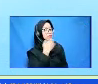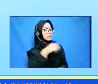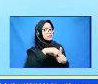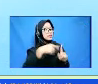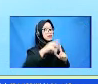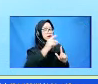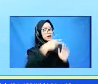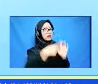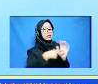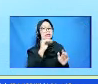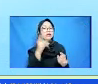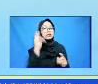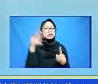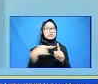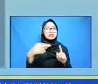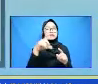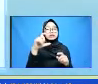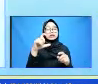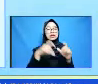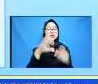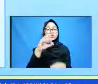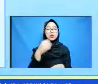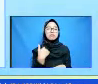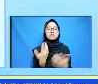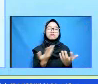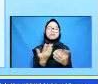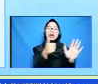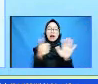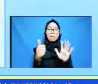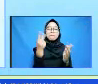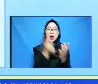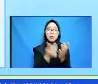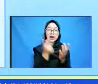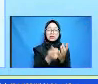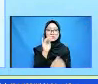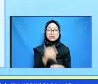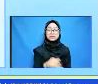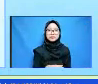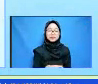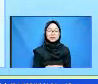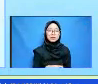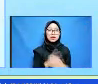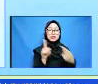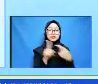is 6 recommendations. The first recommendation is keep